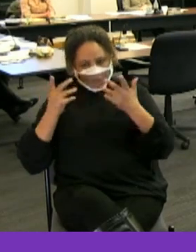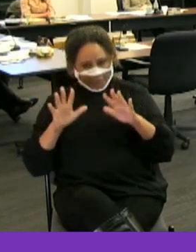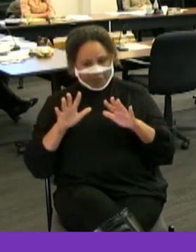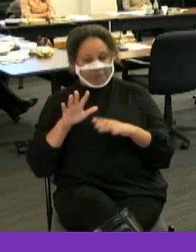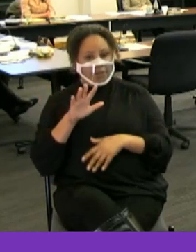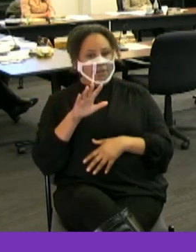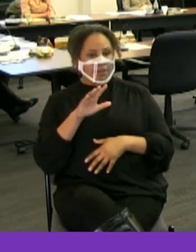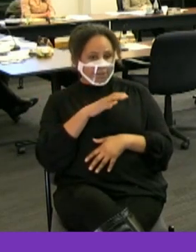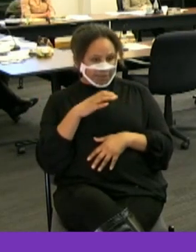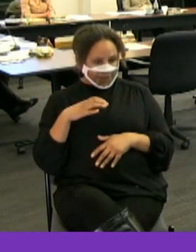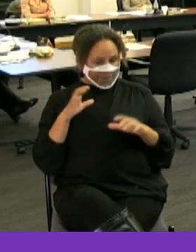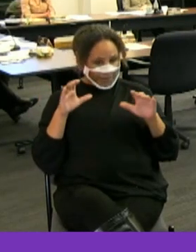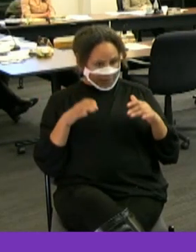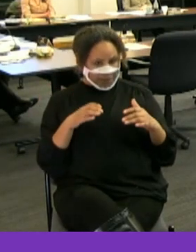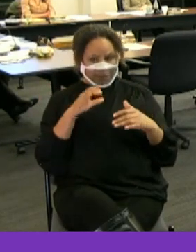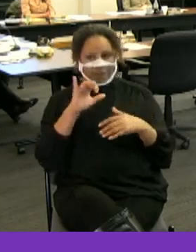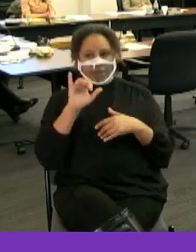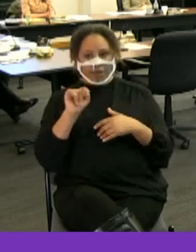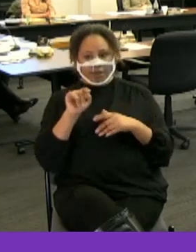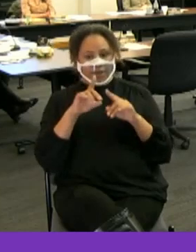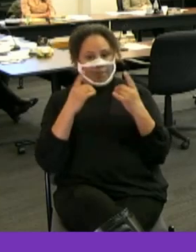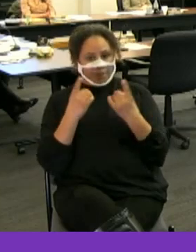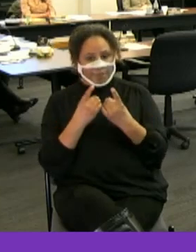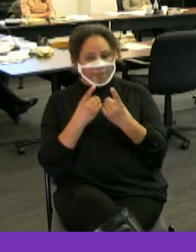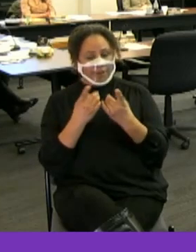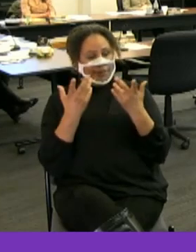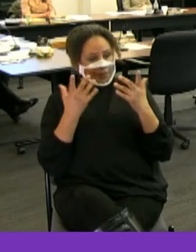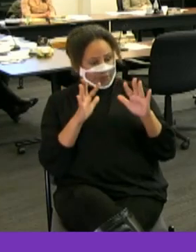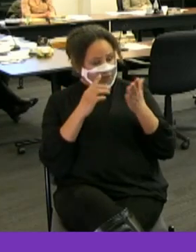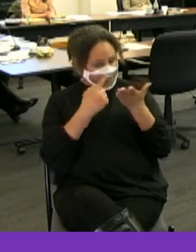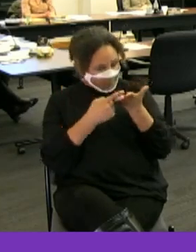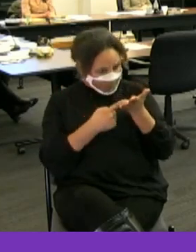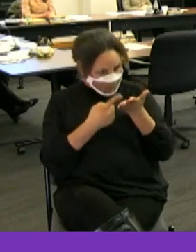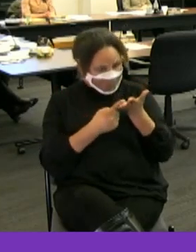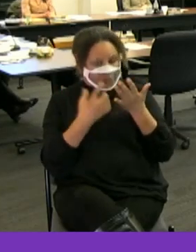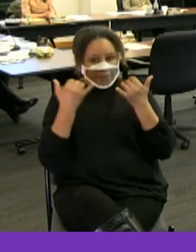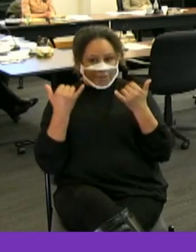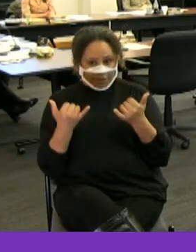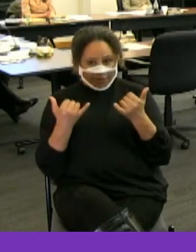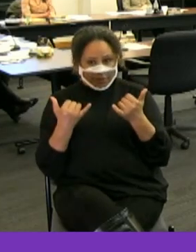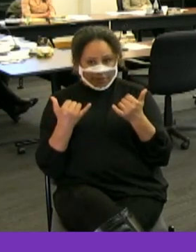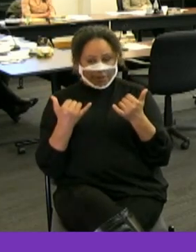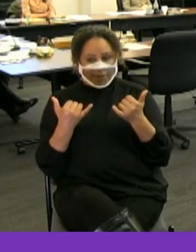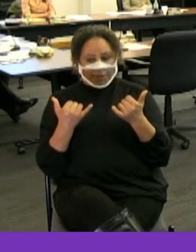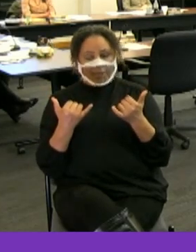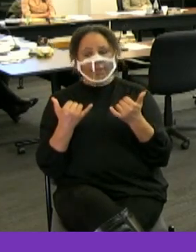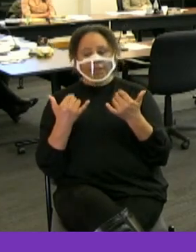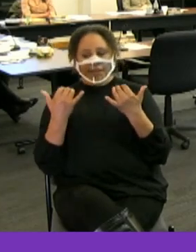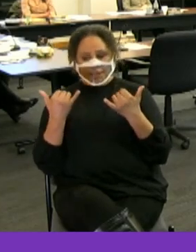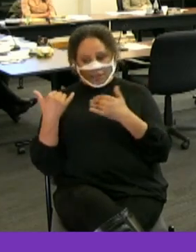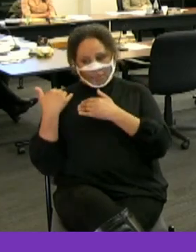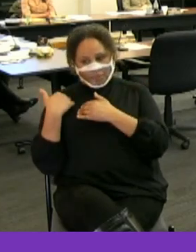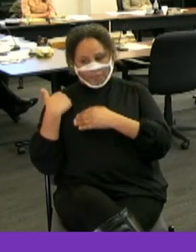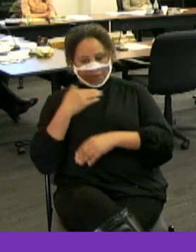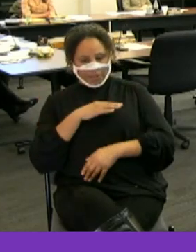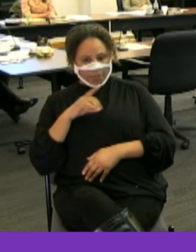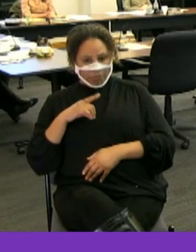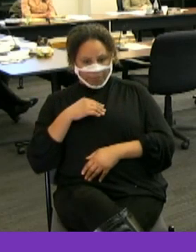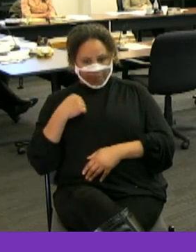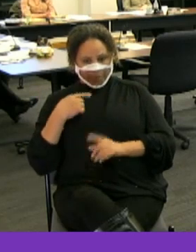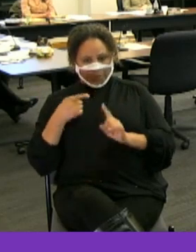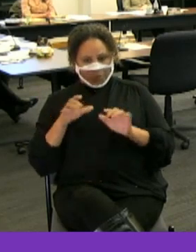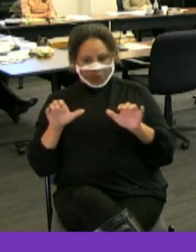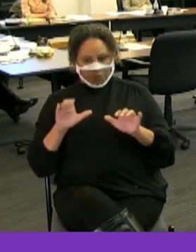IT department. So now it's up to the board members to actually do our job, and we have failed in the past. Last time we just tabled the